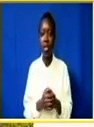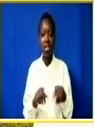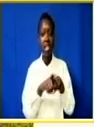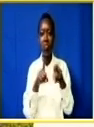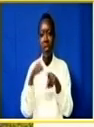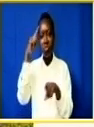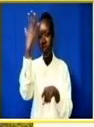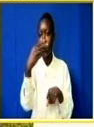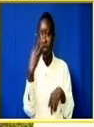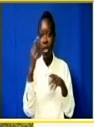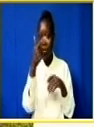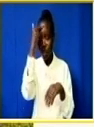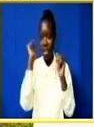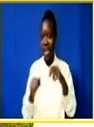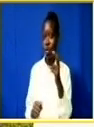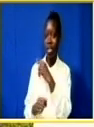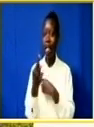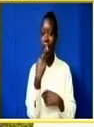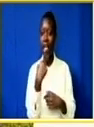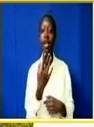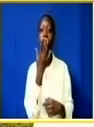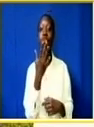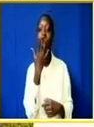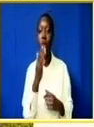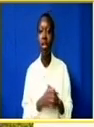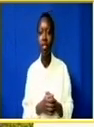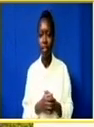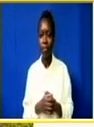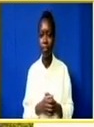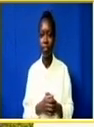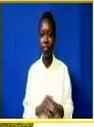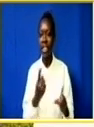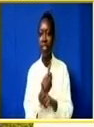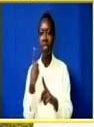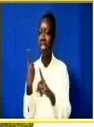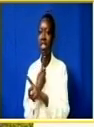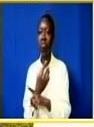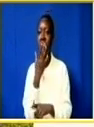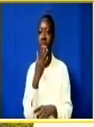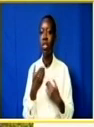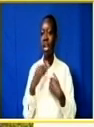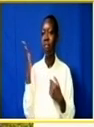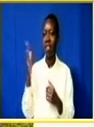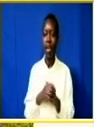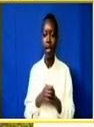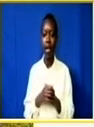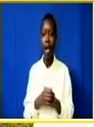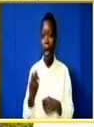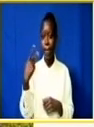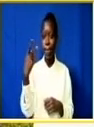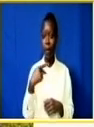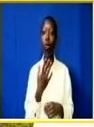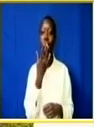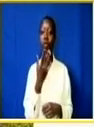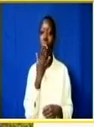some red flowers, mm. some... Lavender. Okay. Mm. You don't know lavender? It's the purple one. Oh, the purple one.